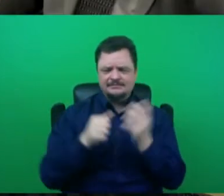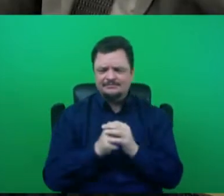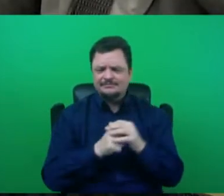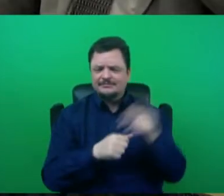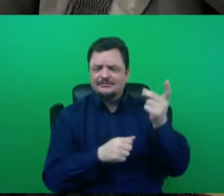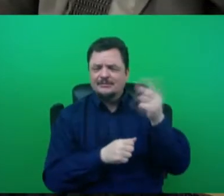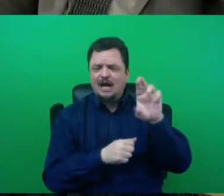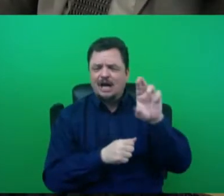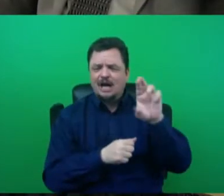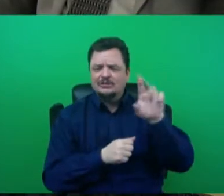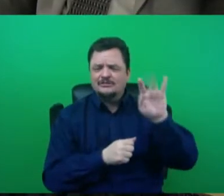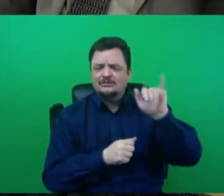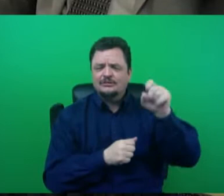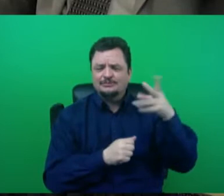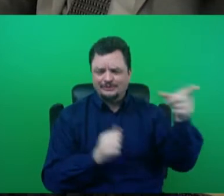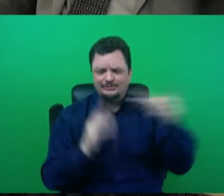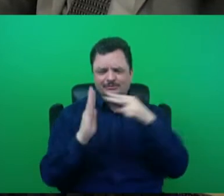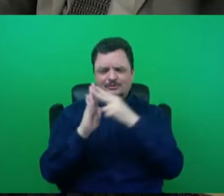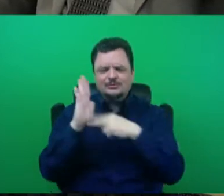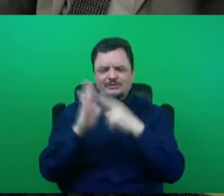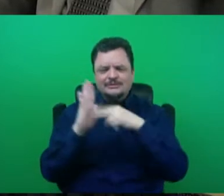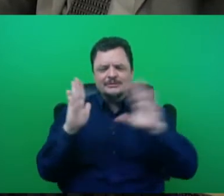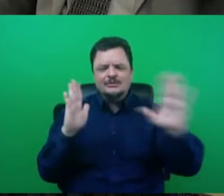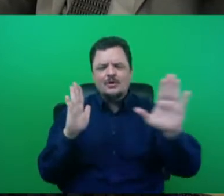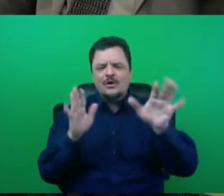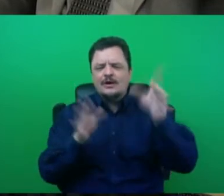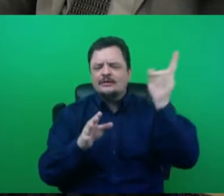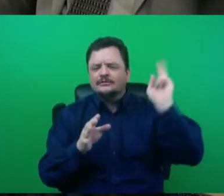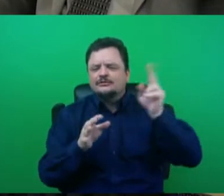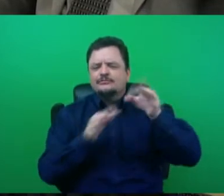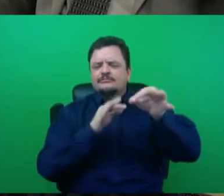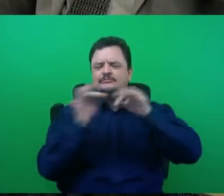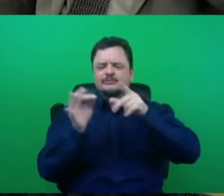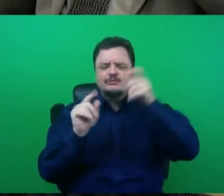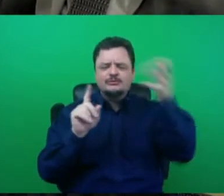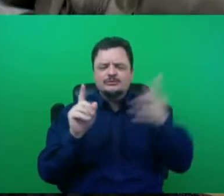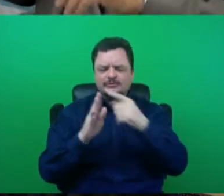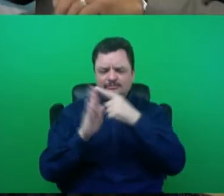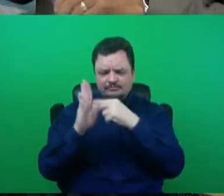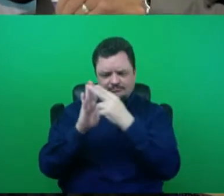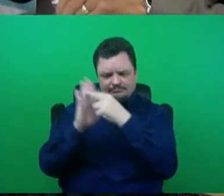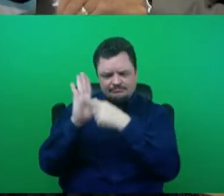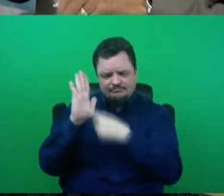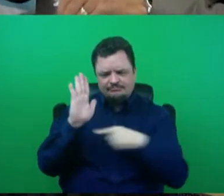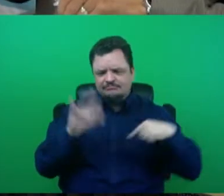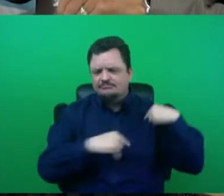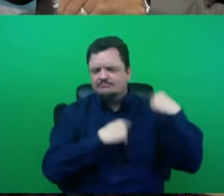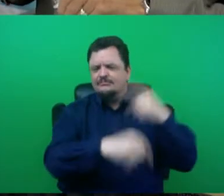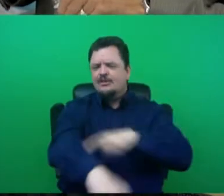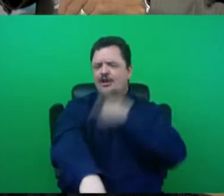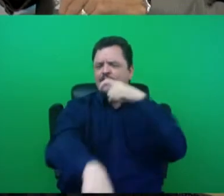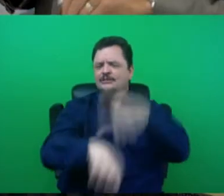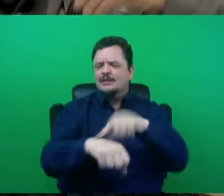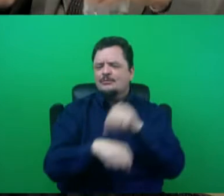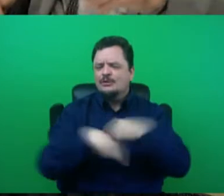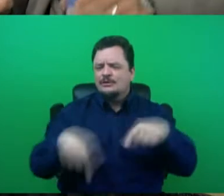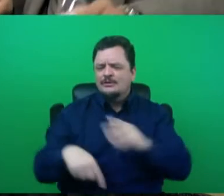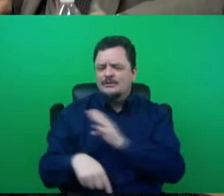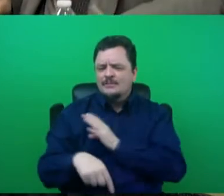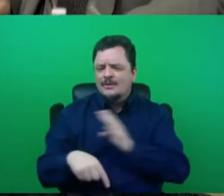and bio and how long you've been on this board, it was easy during the pandemic to